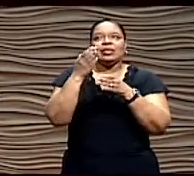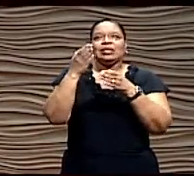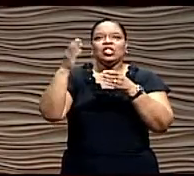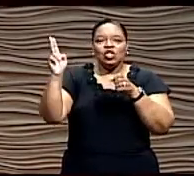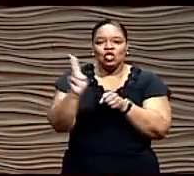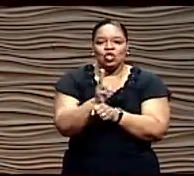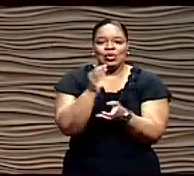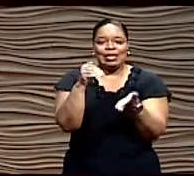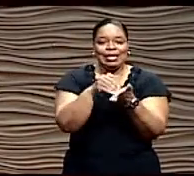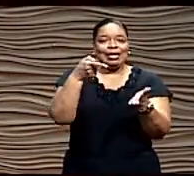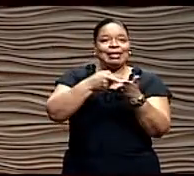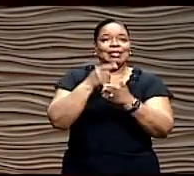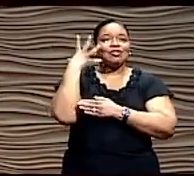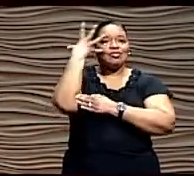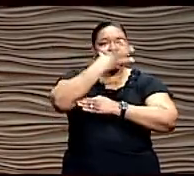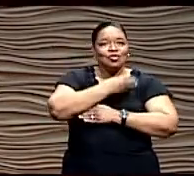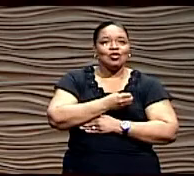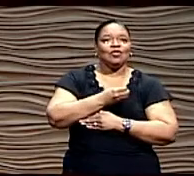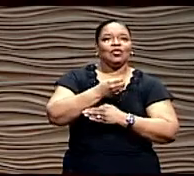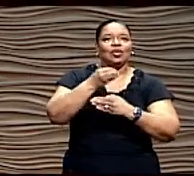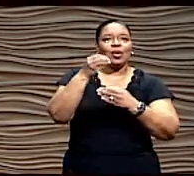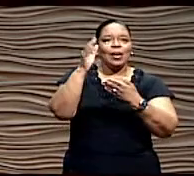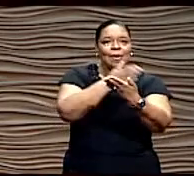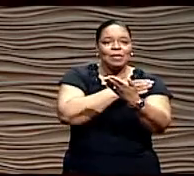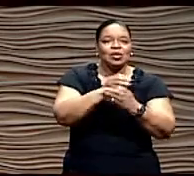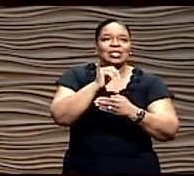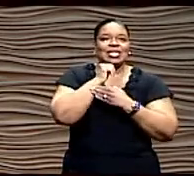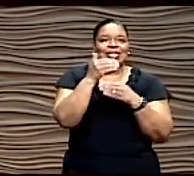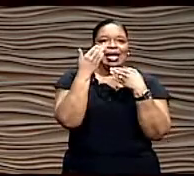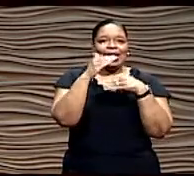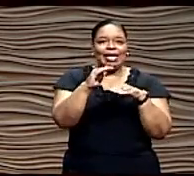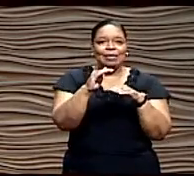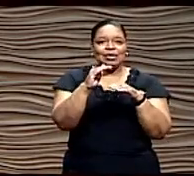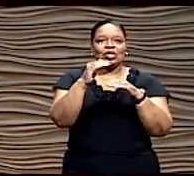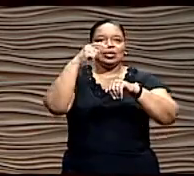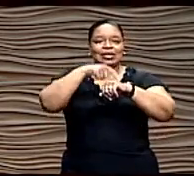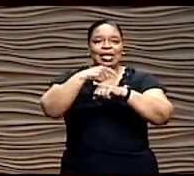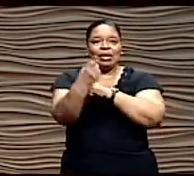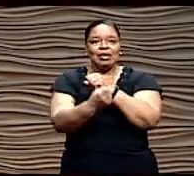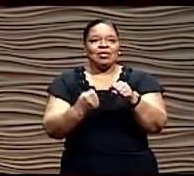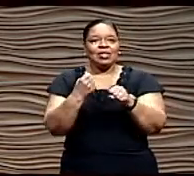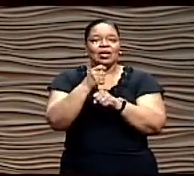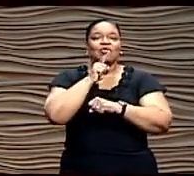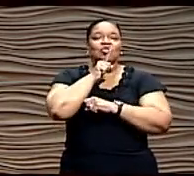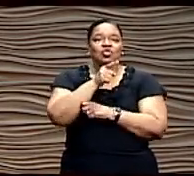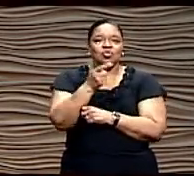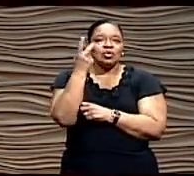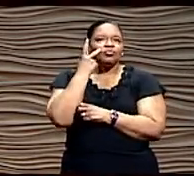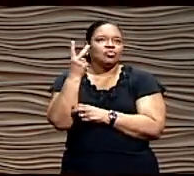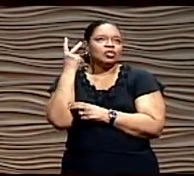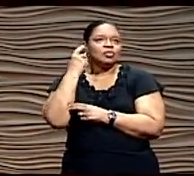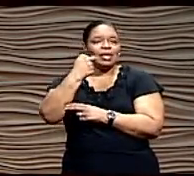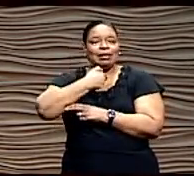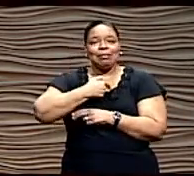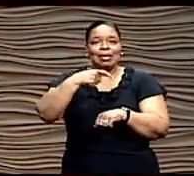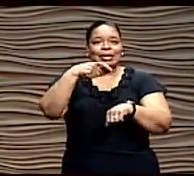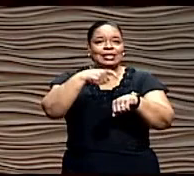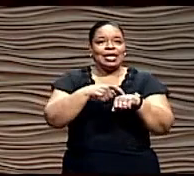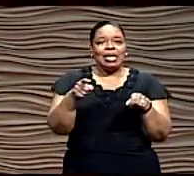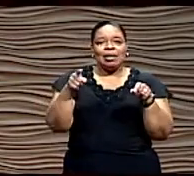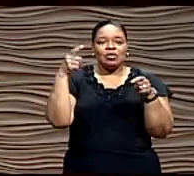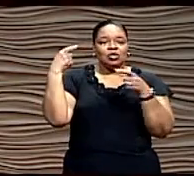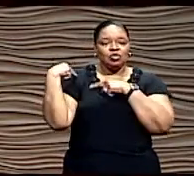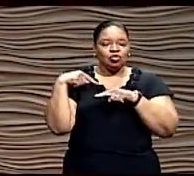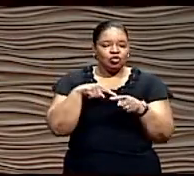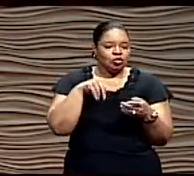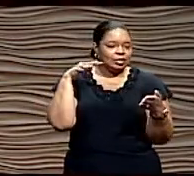and not limit it to one segment of the year. I was reflecting in my own time of study